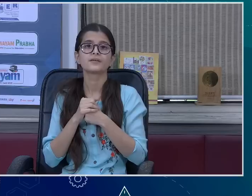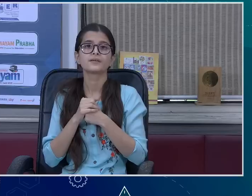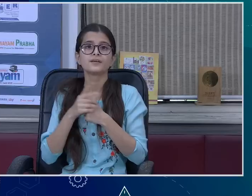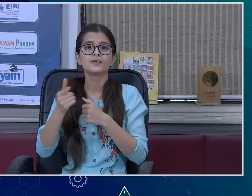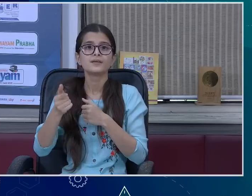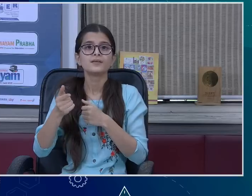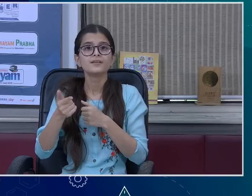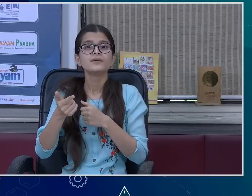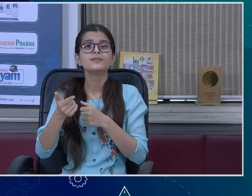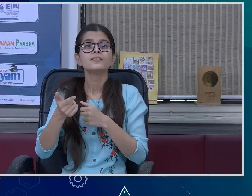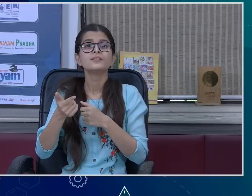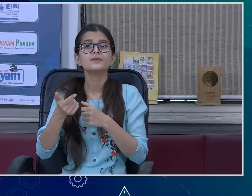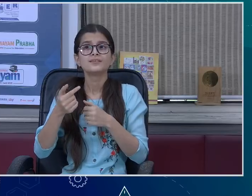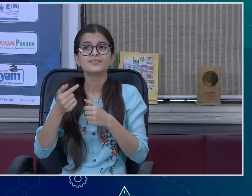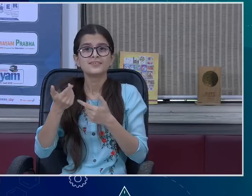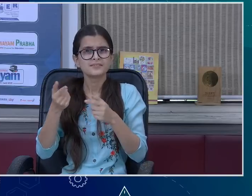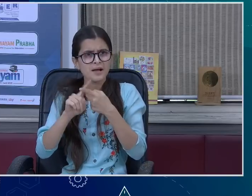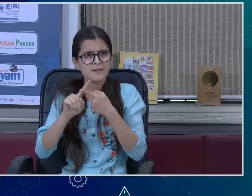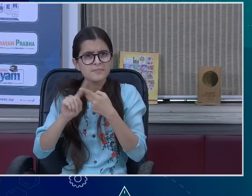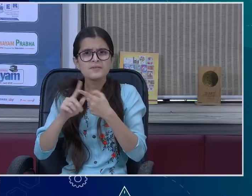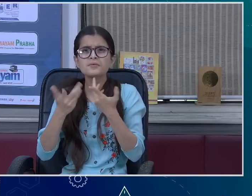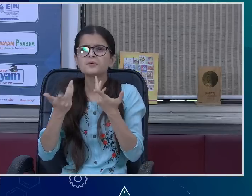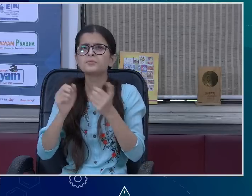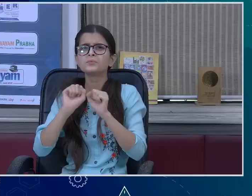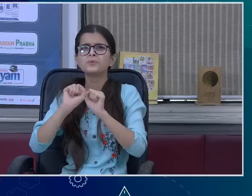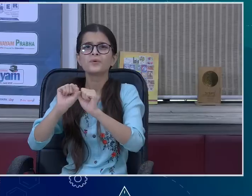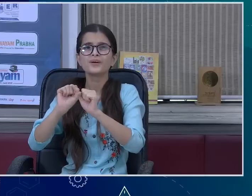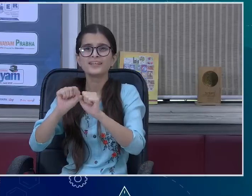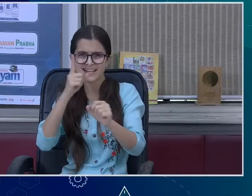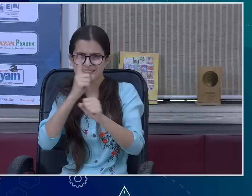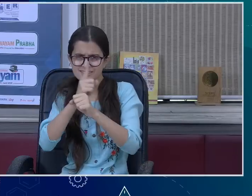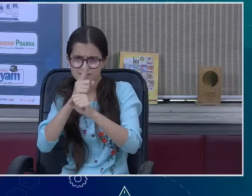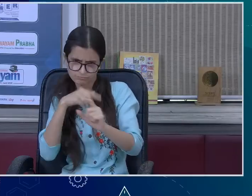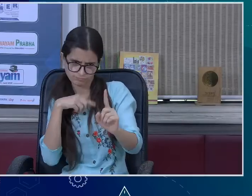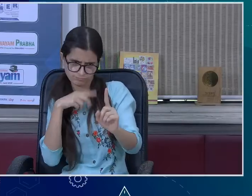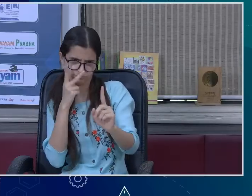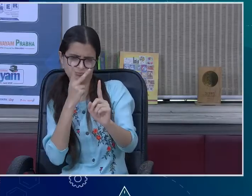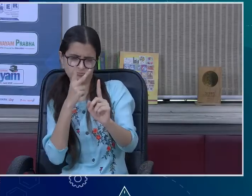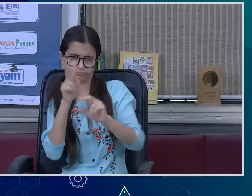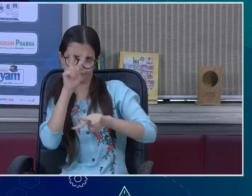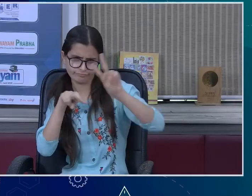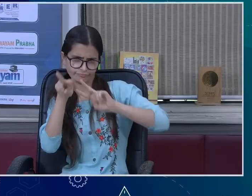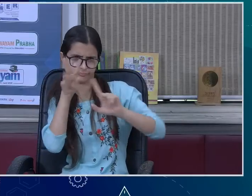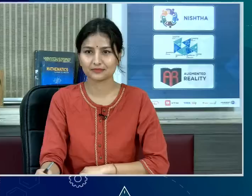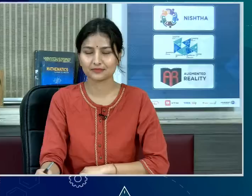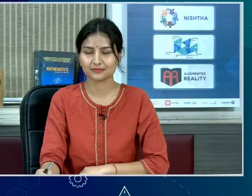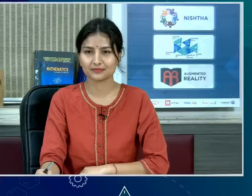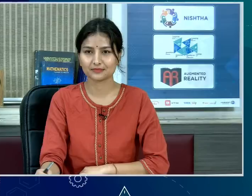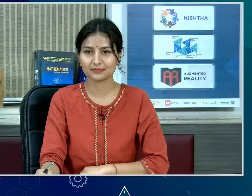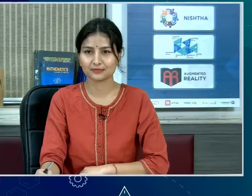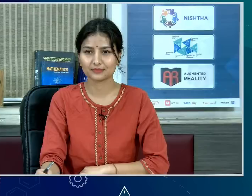similar, very regular symptoms which a teacher can identify. And